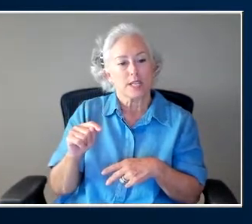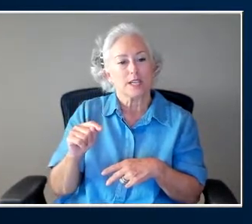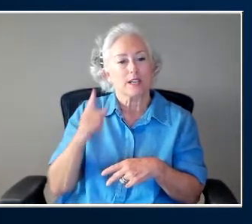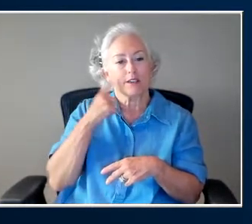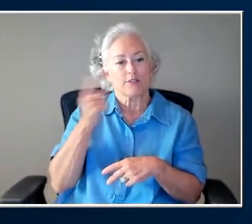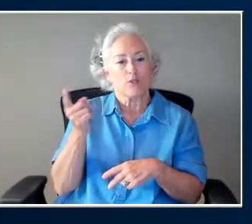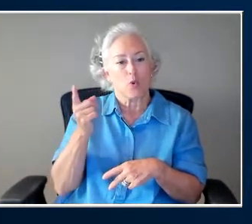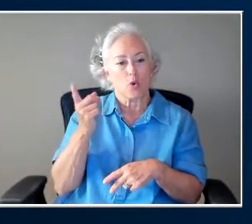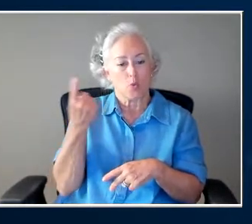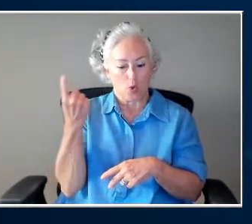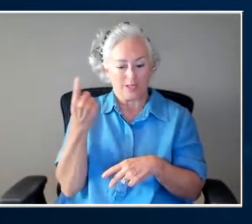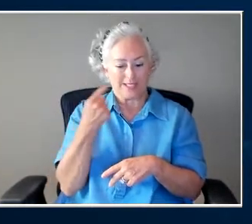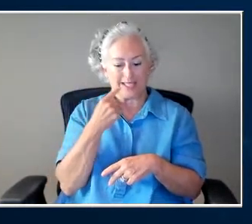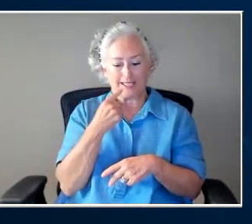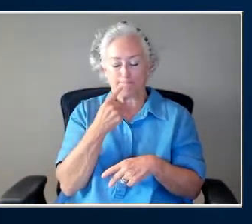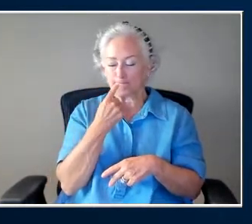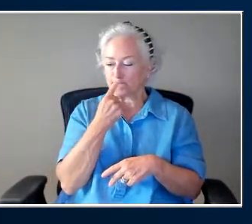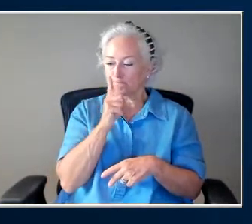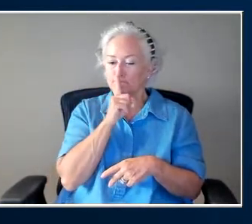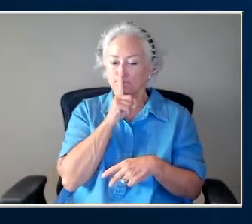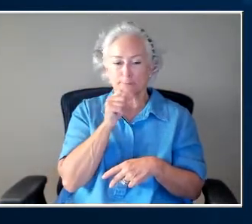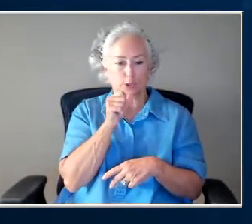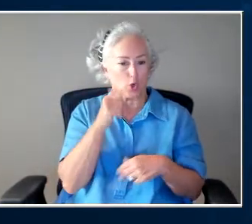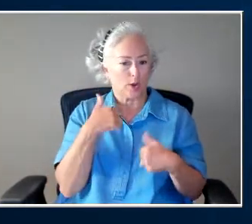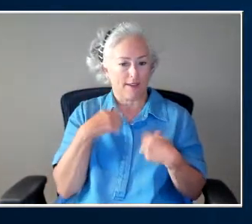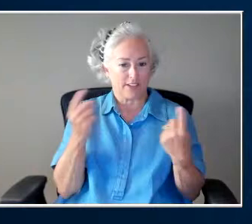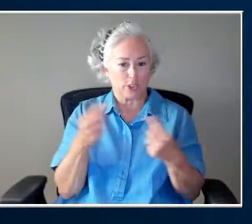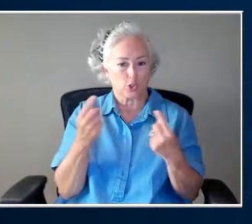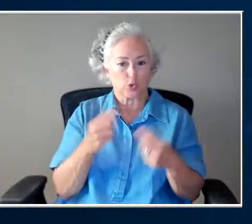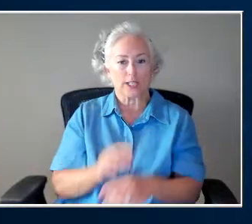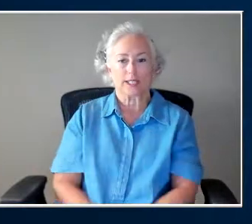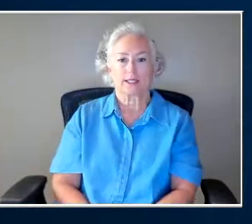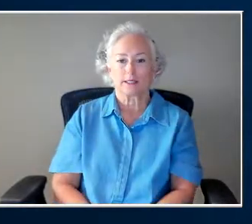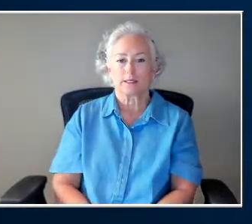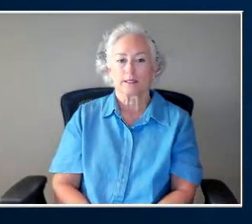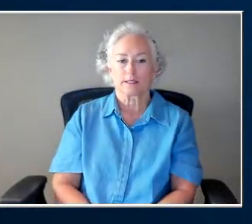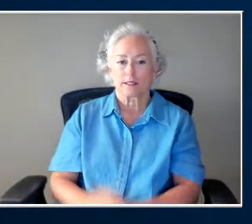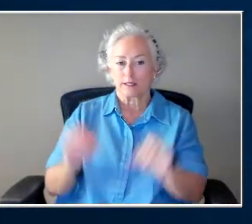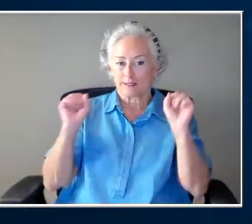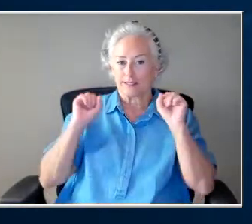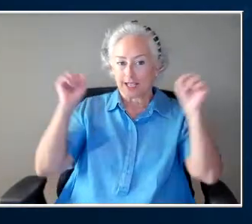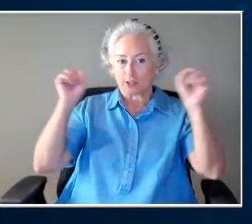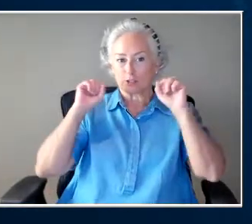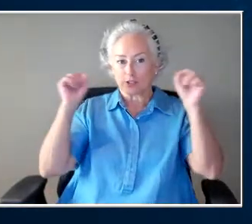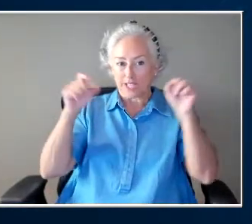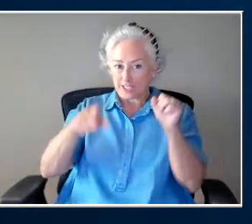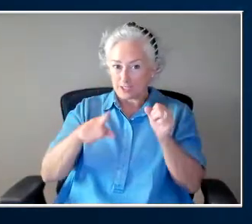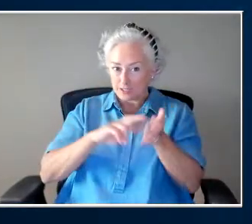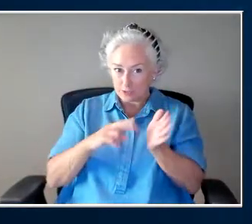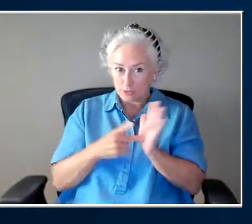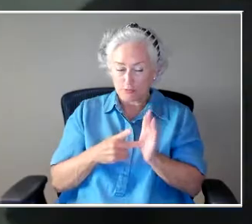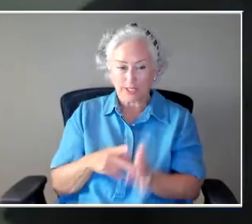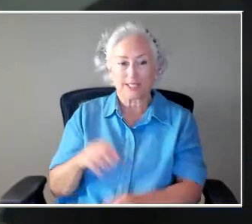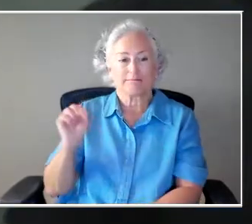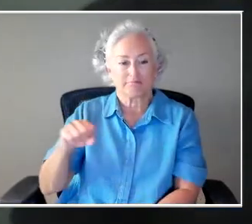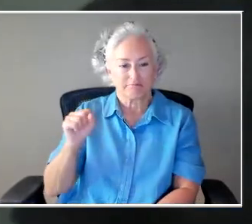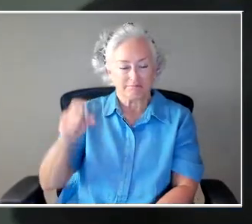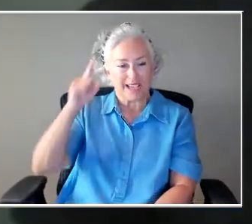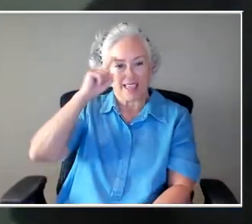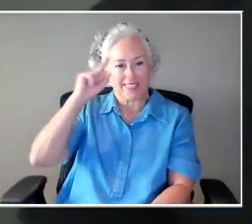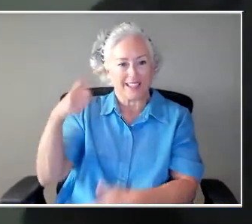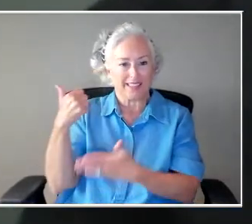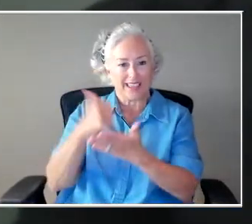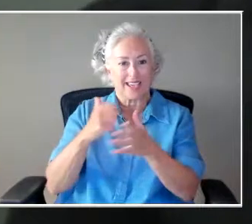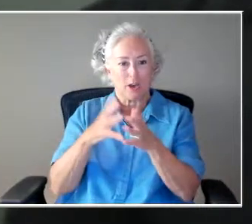they're injured? Yeah. The exercises, you mean? Like, Yeah. do the exercises help? Yeah, I think they help a lot.